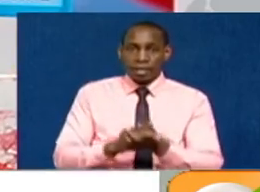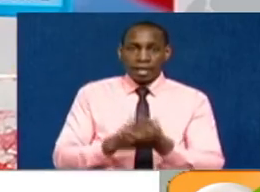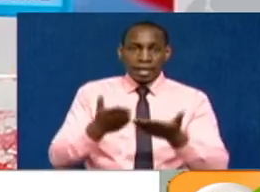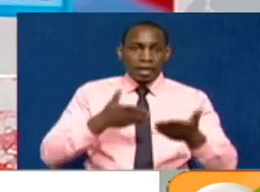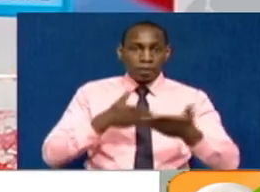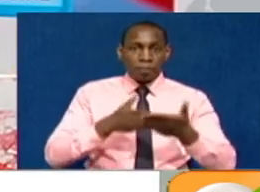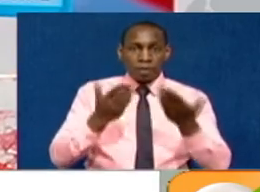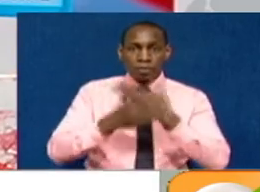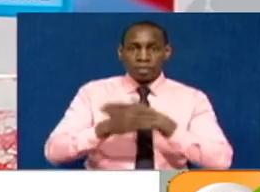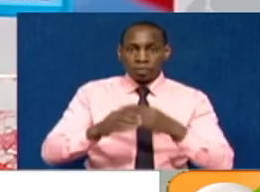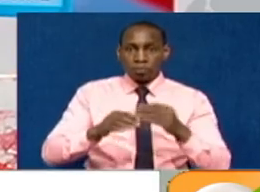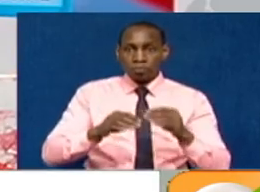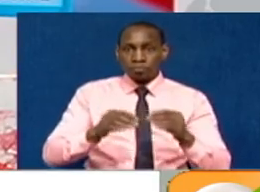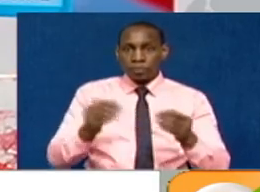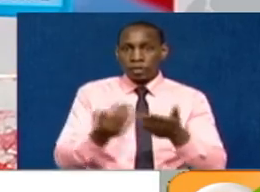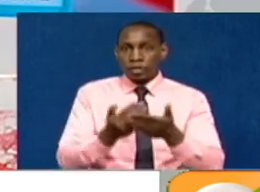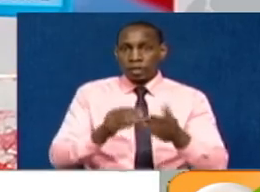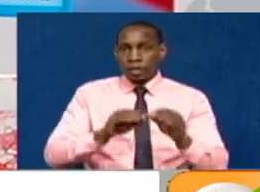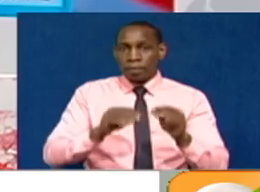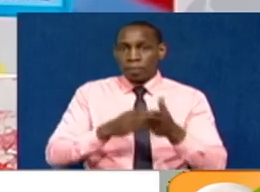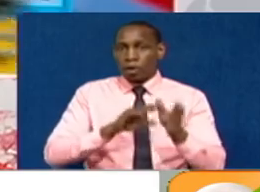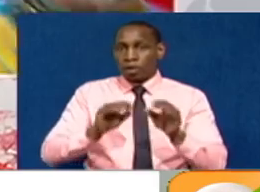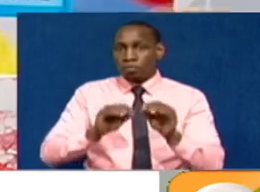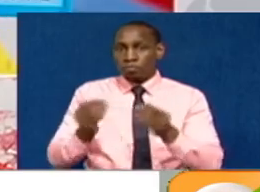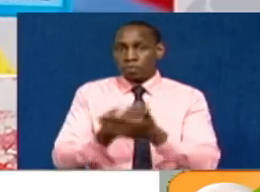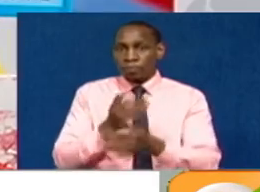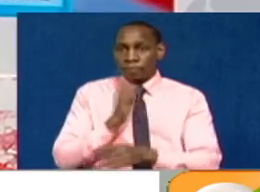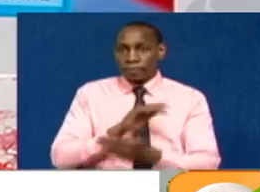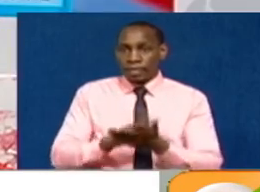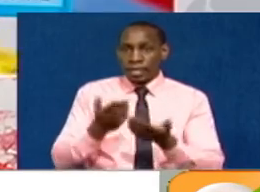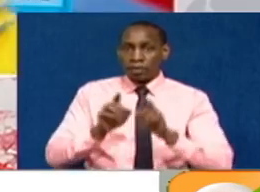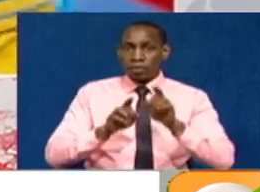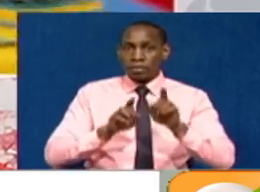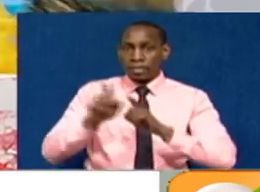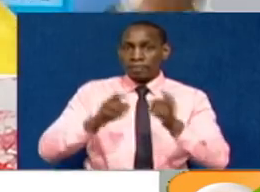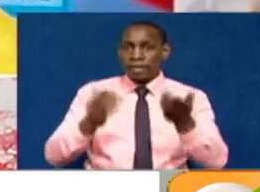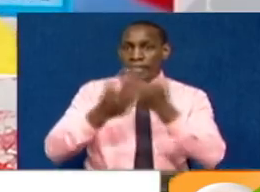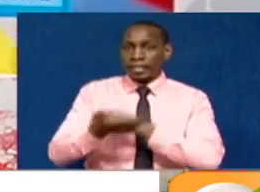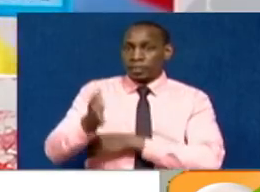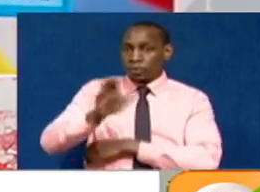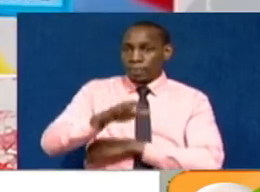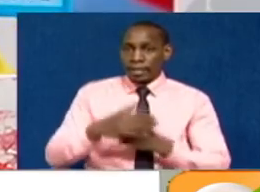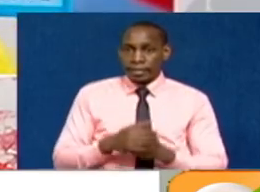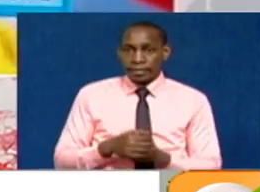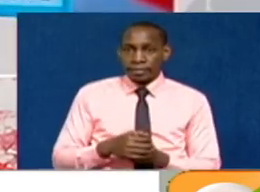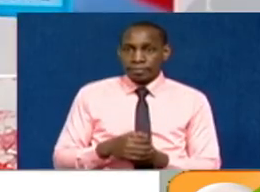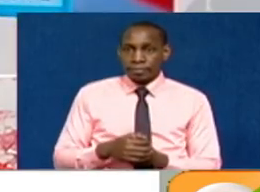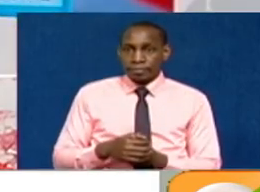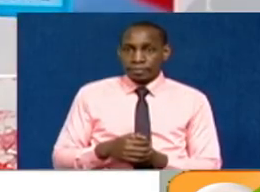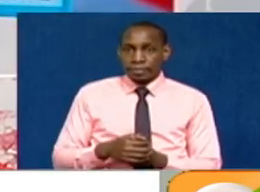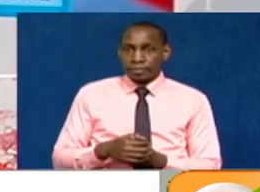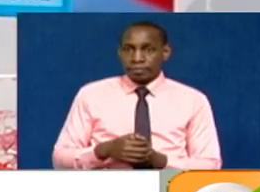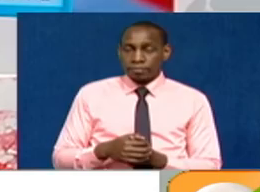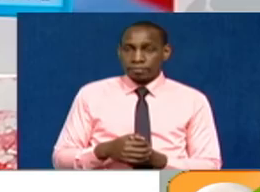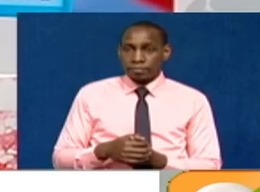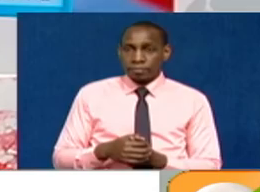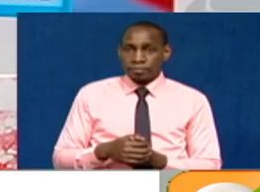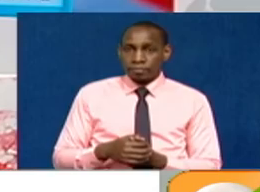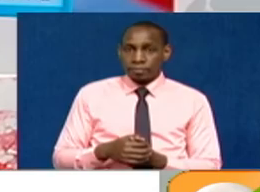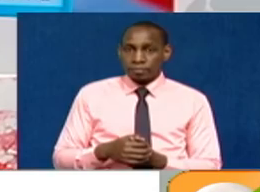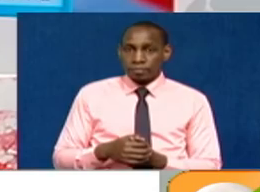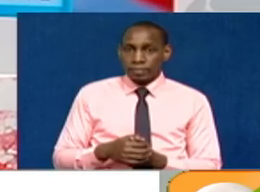that fact that people are able to work more. Night travel is back. We have people can go into clubs and all